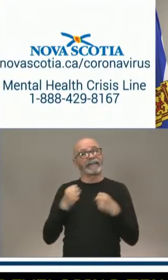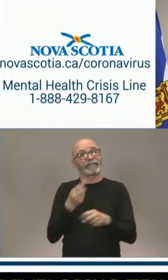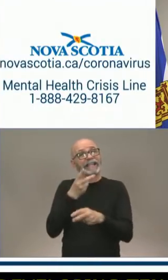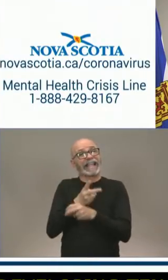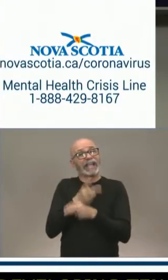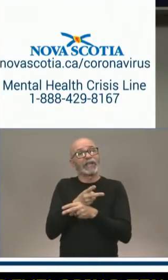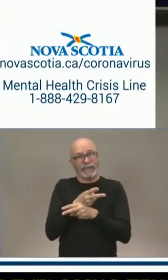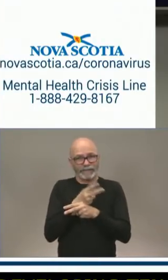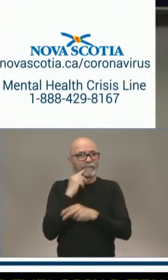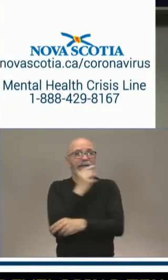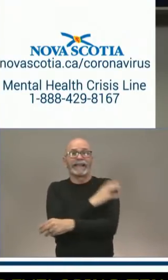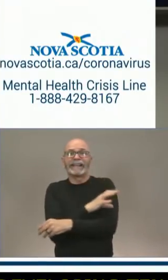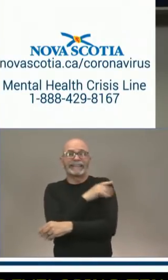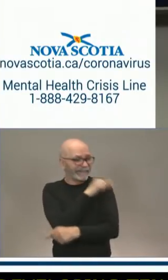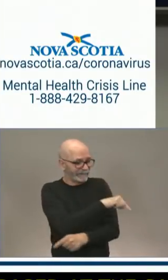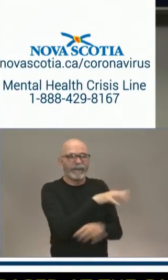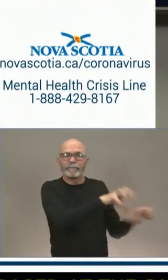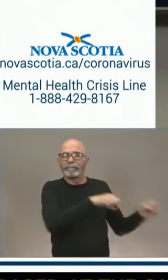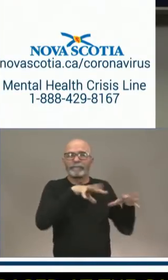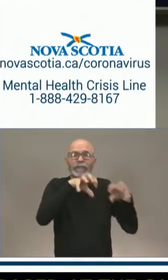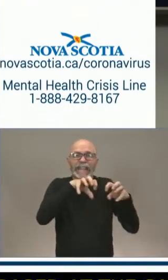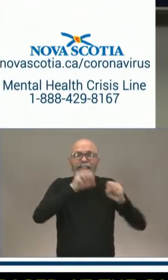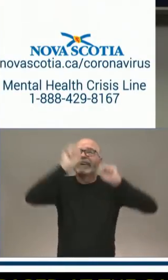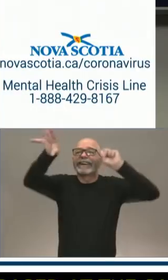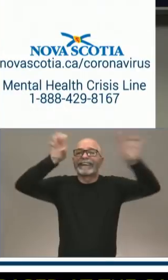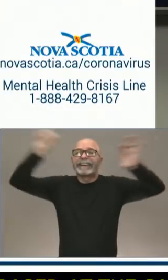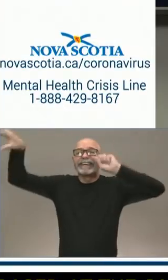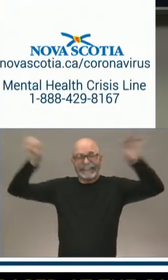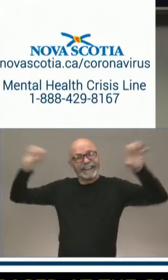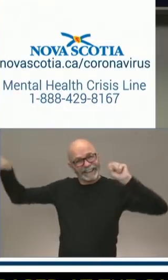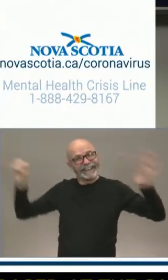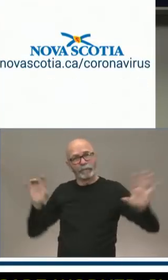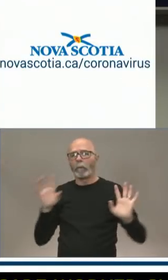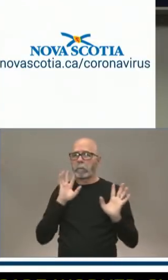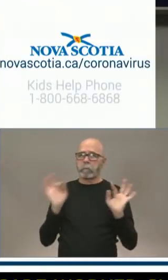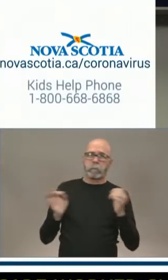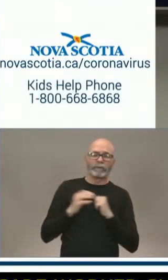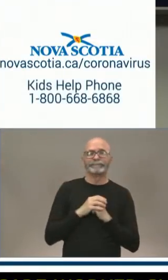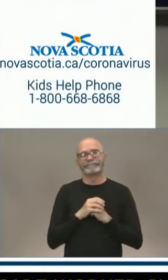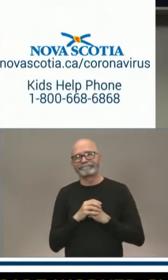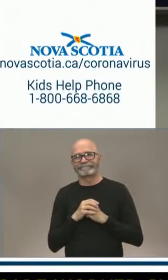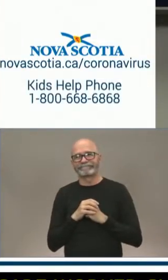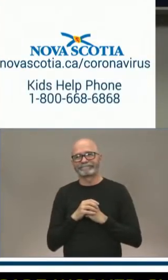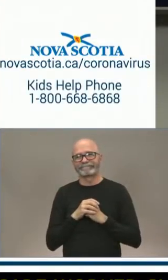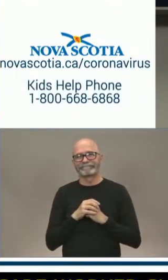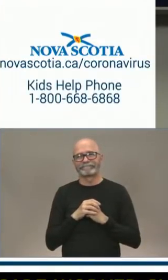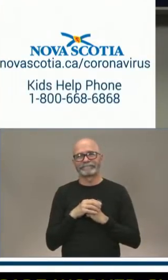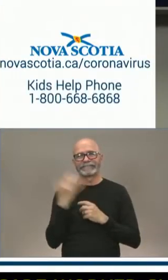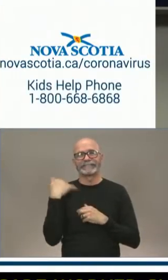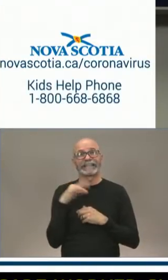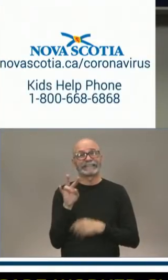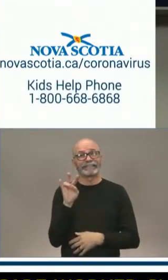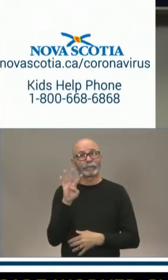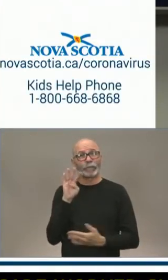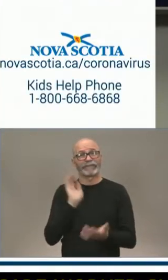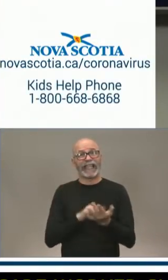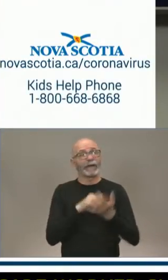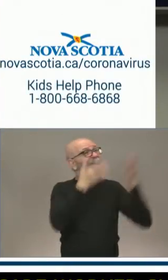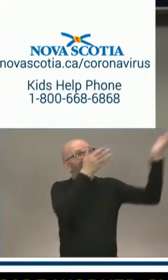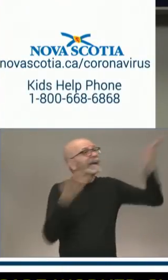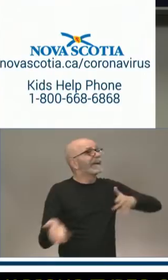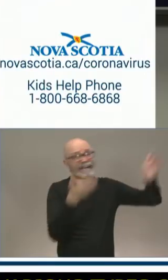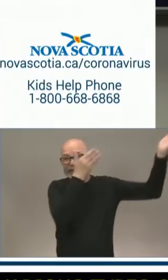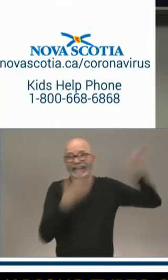of freezers. That's a starting point. We've only had 74,000 doses of vaccine into the province so far. So I think some